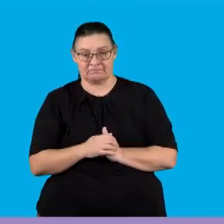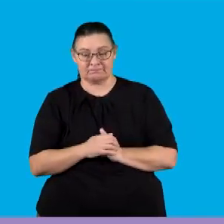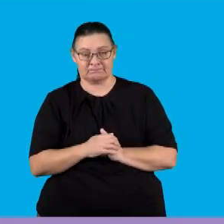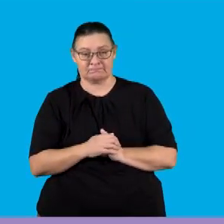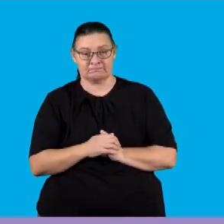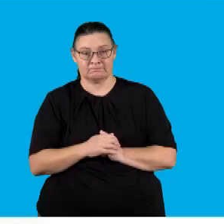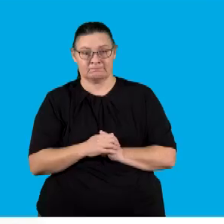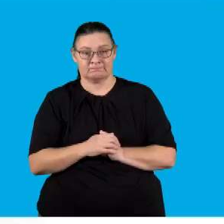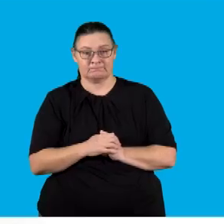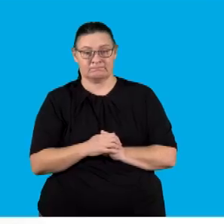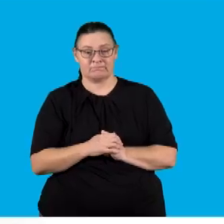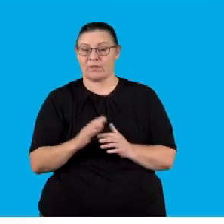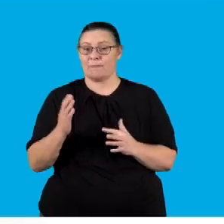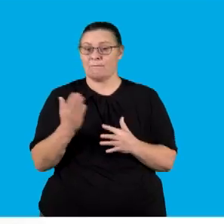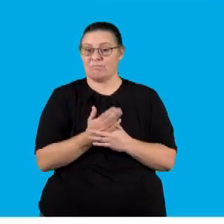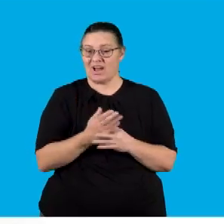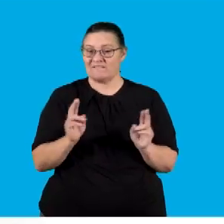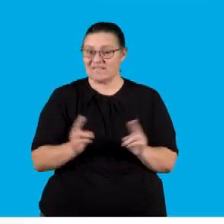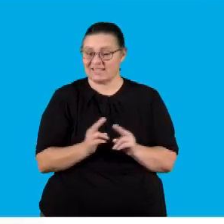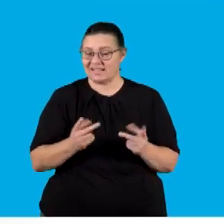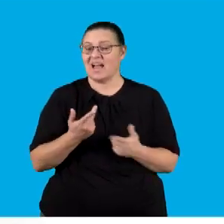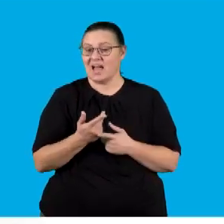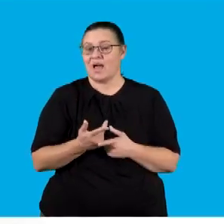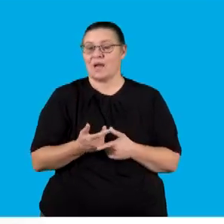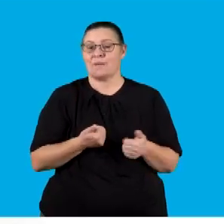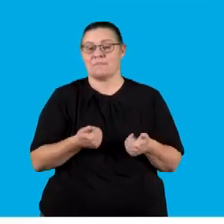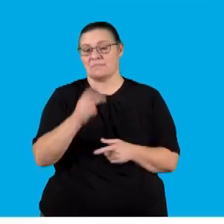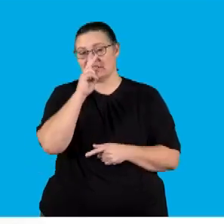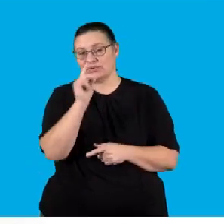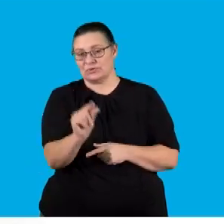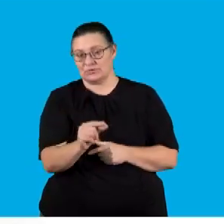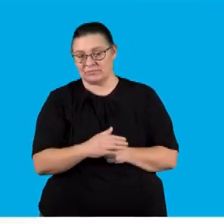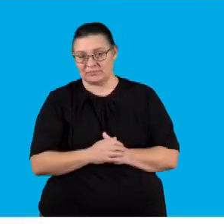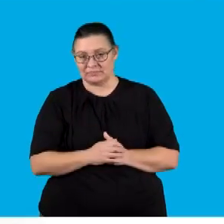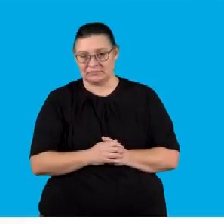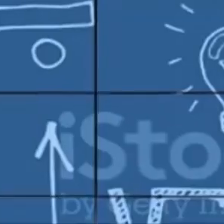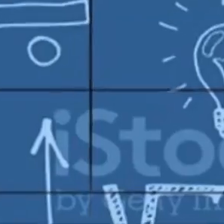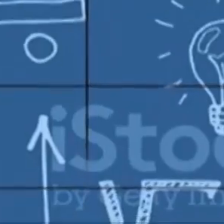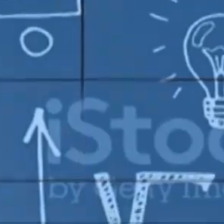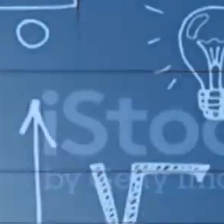6x. Let's quickly go to an ad break and then we'll see you just now.